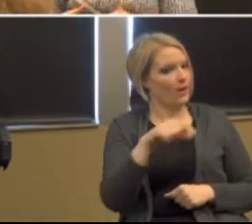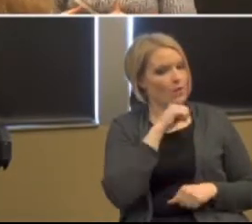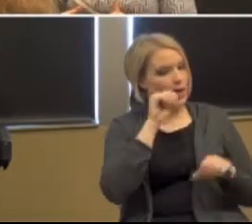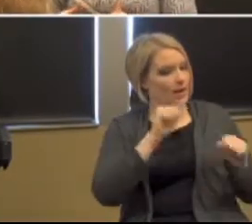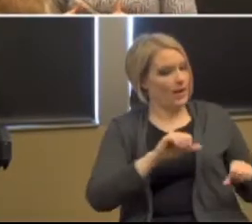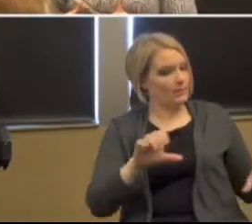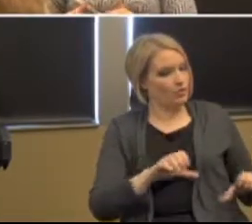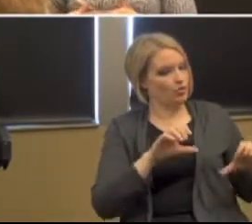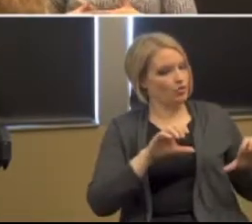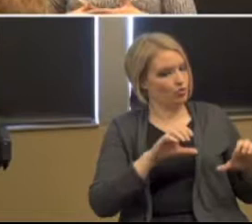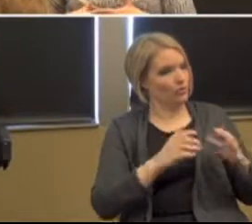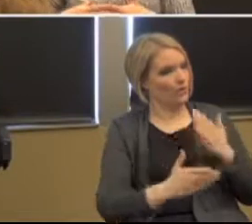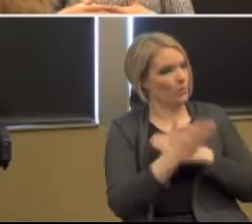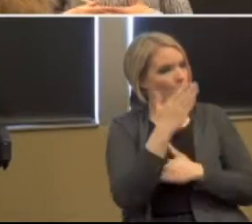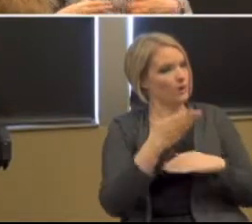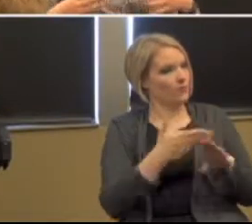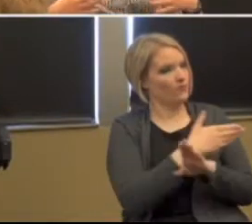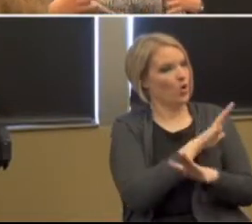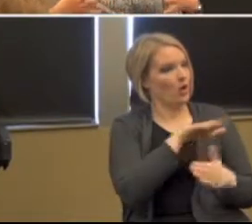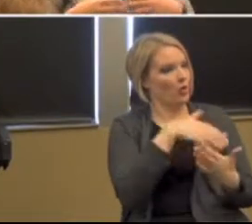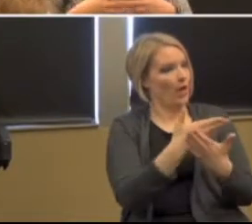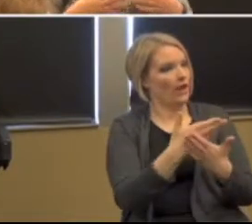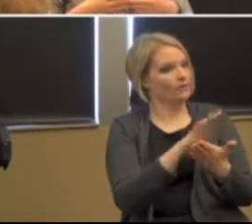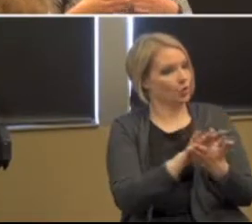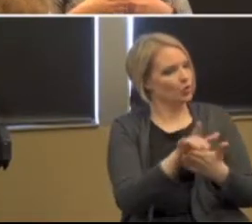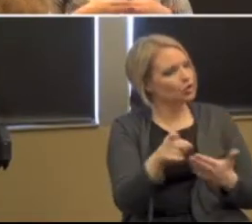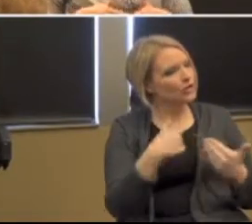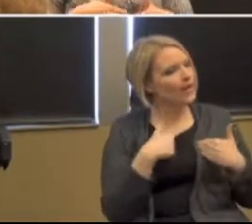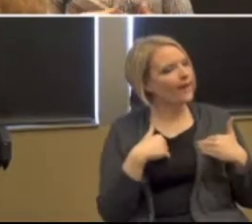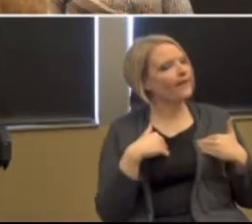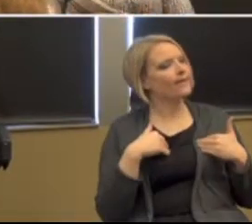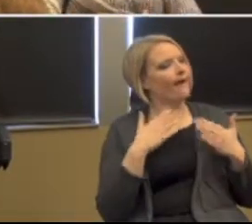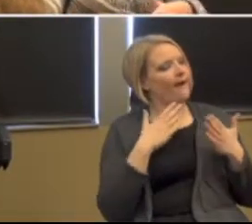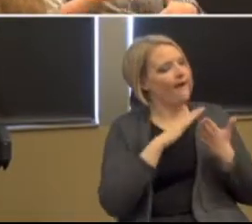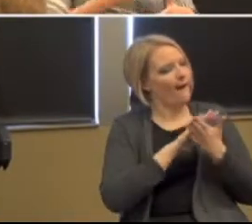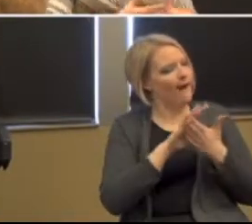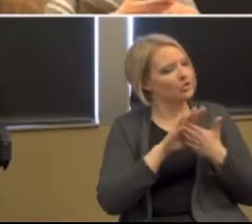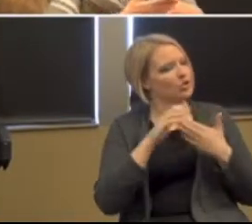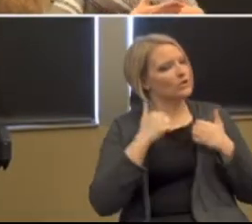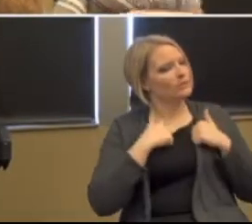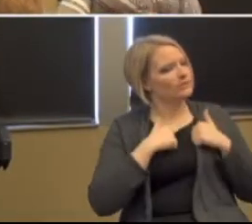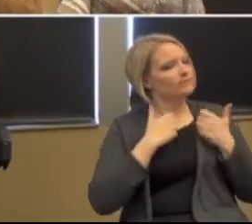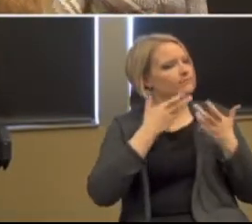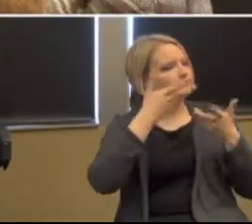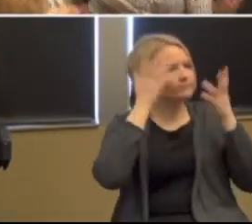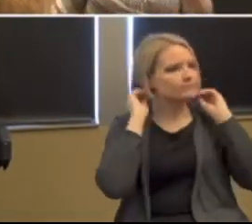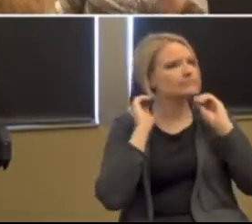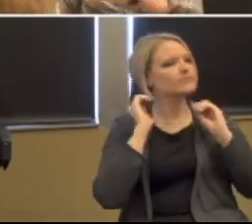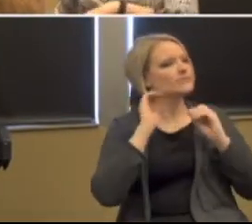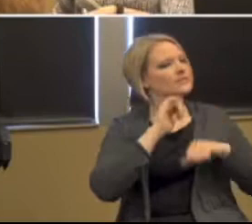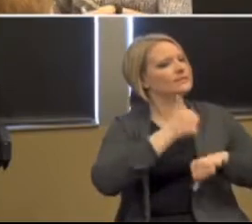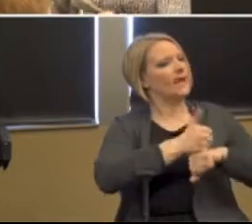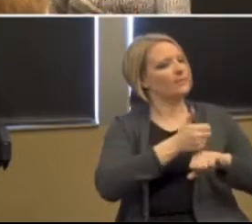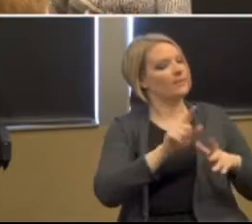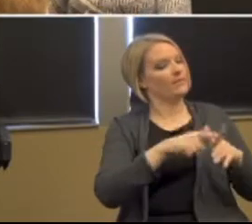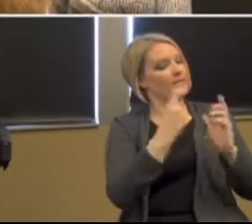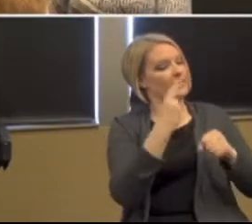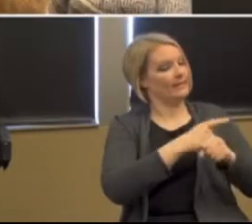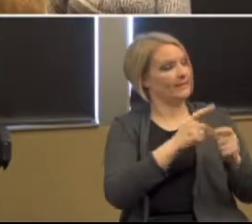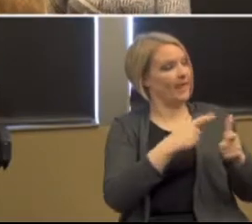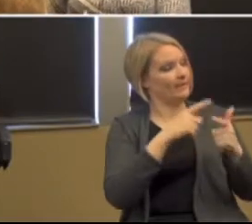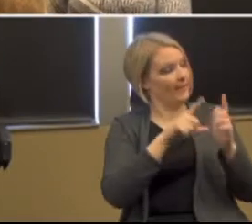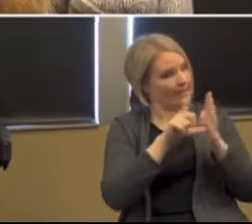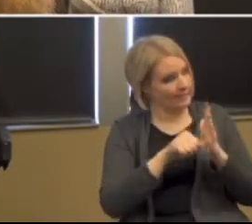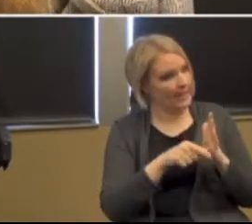to get done in the morning before they came to school. So she had a hygiene system set up from the beginning of the day, and then she did it again to